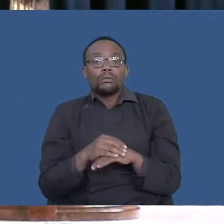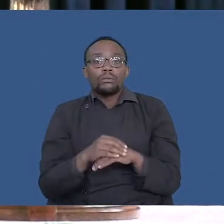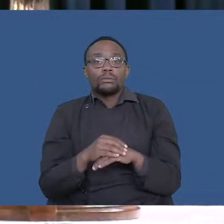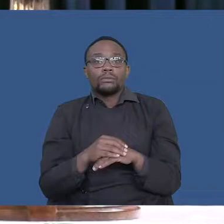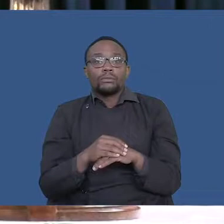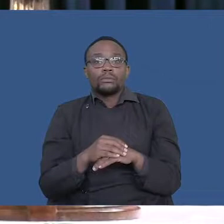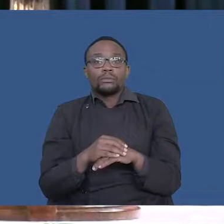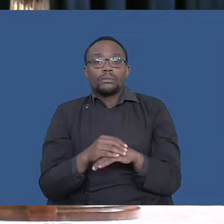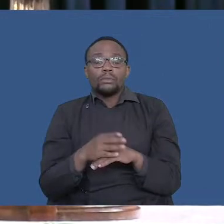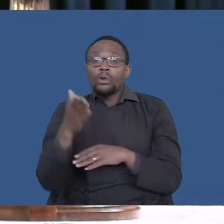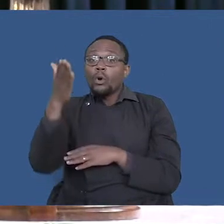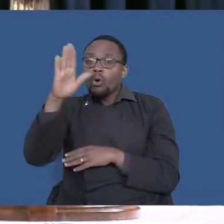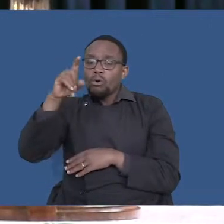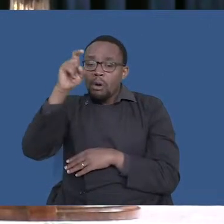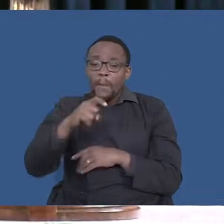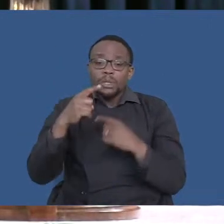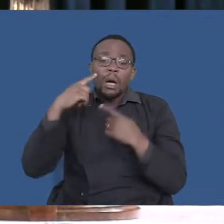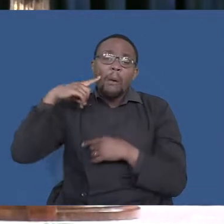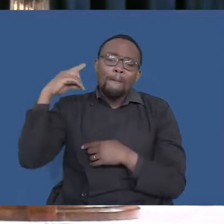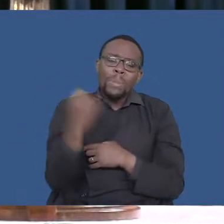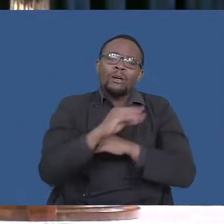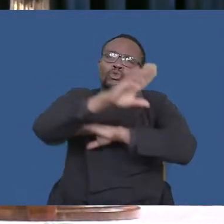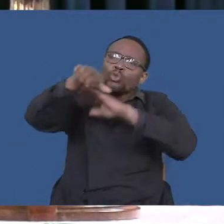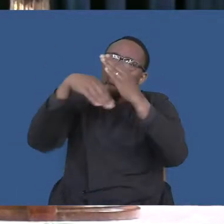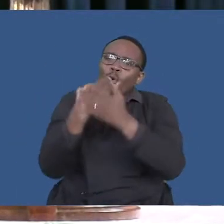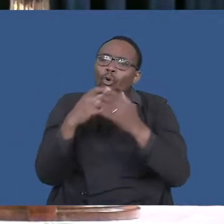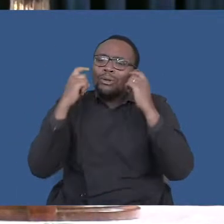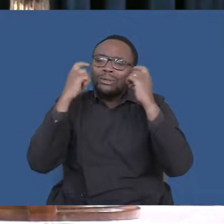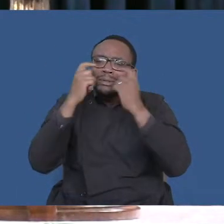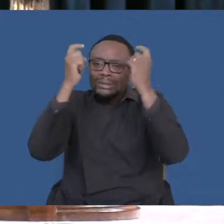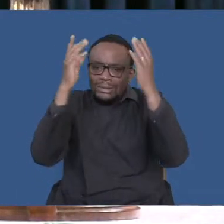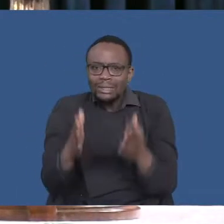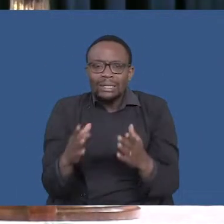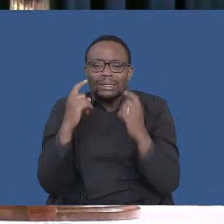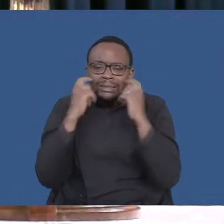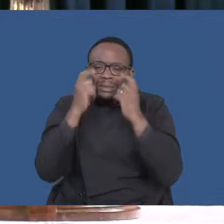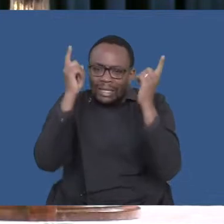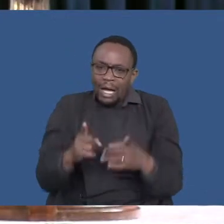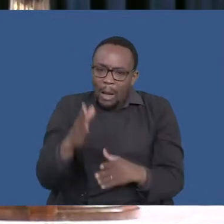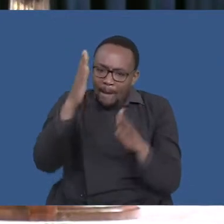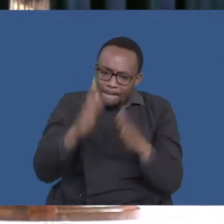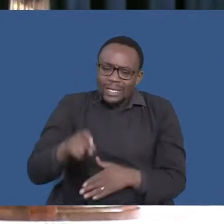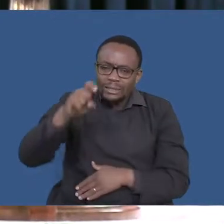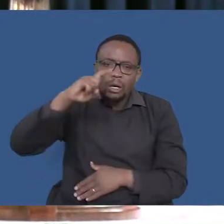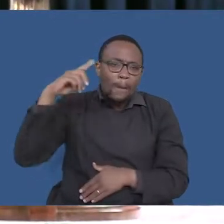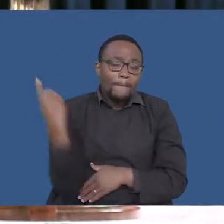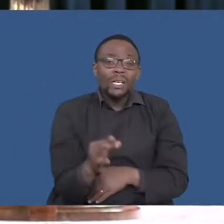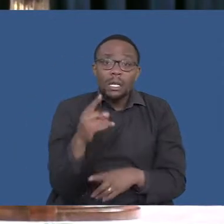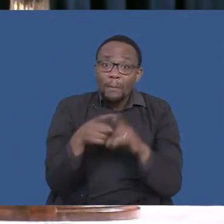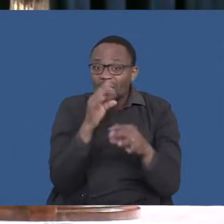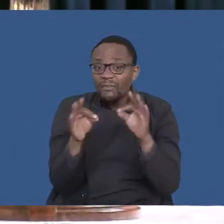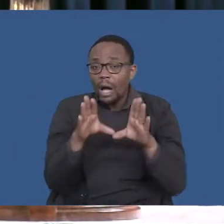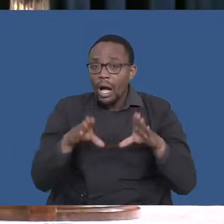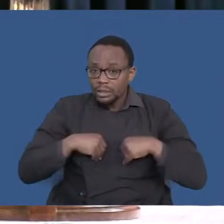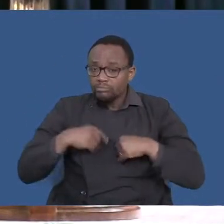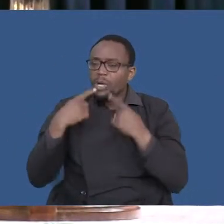to 8 is very clear. God will punish every sinner. He'll punish. But if you take time and confess,